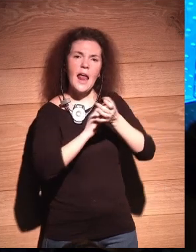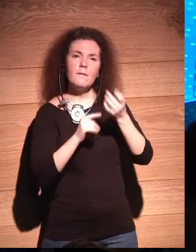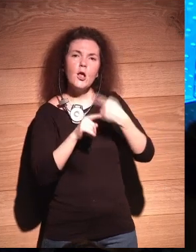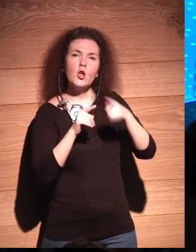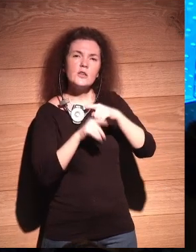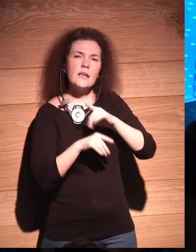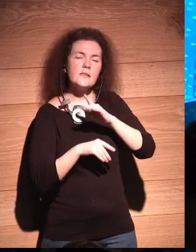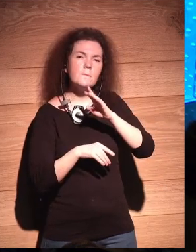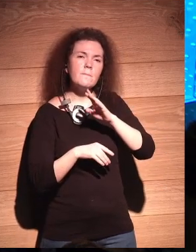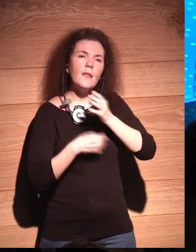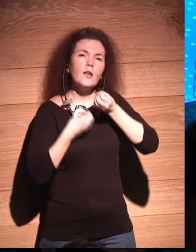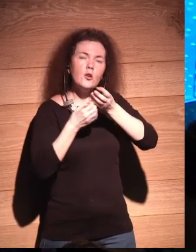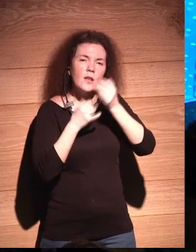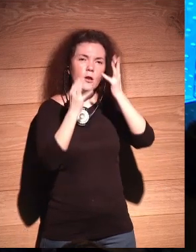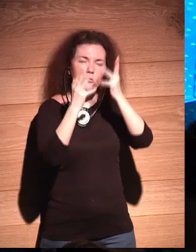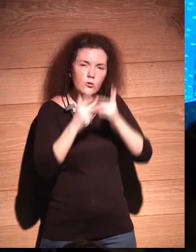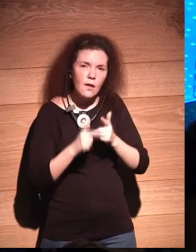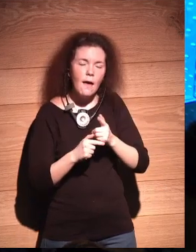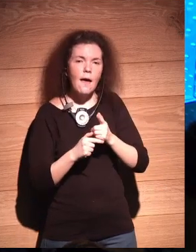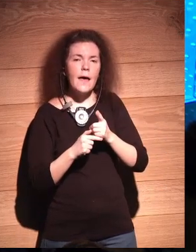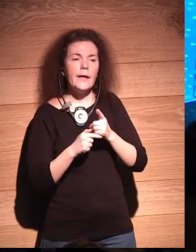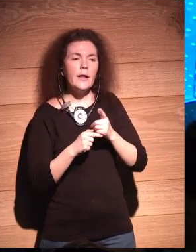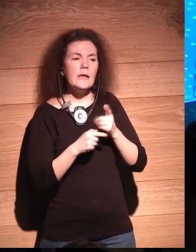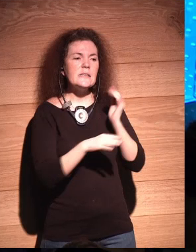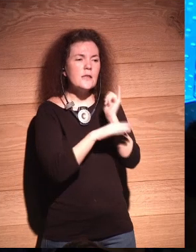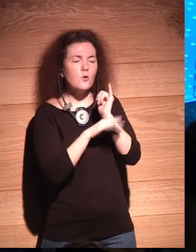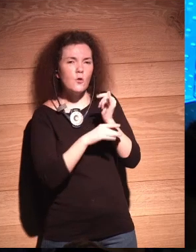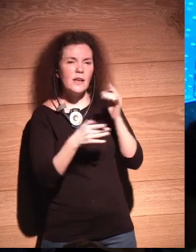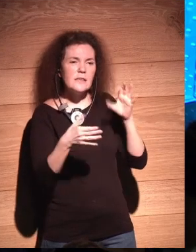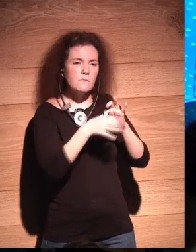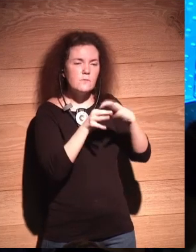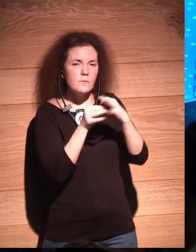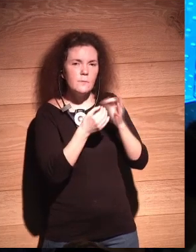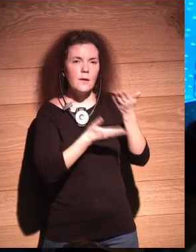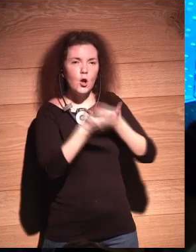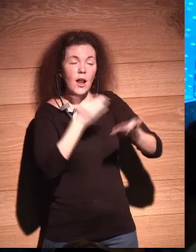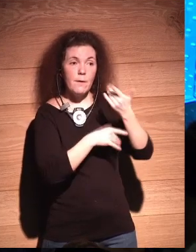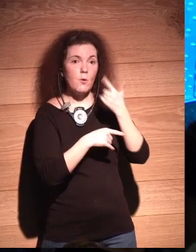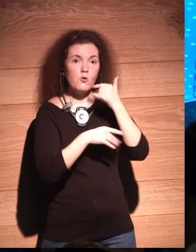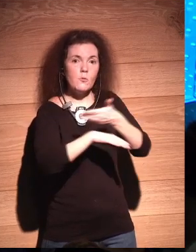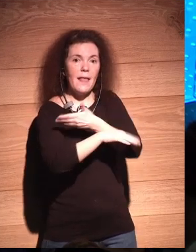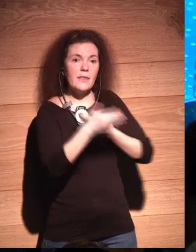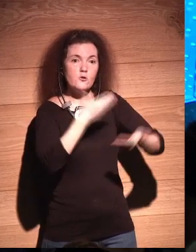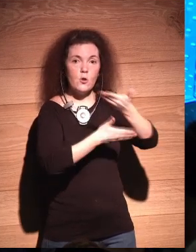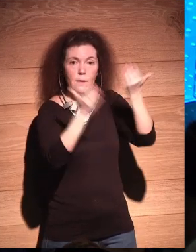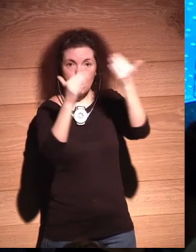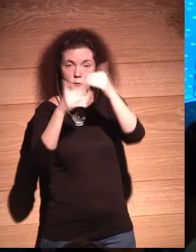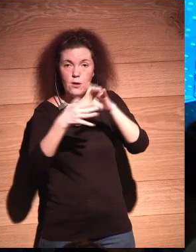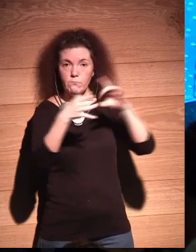institutions to put together that were not used to working together. So it was really a challenge. And just at the end of doing